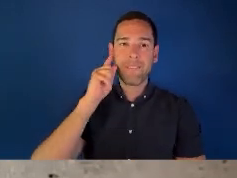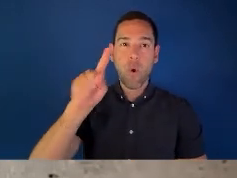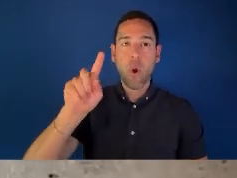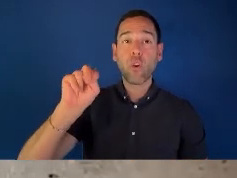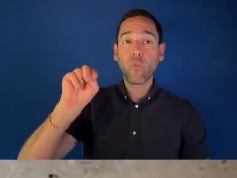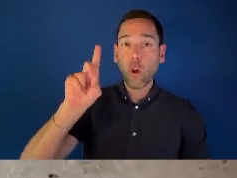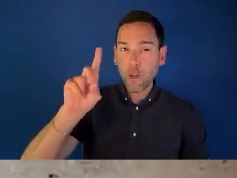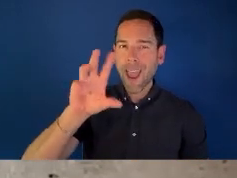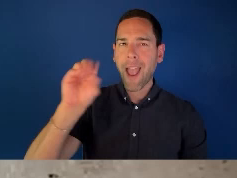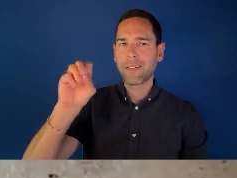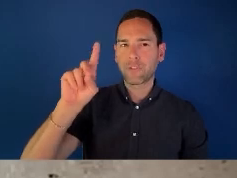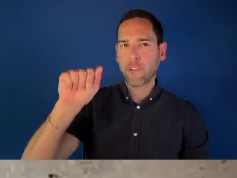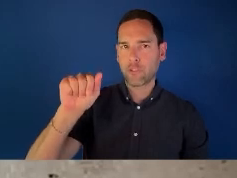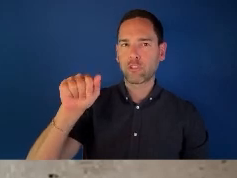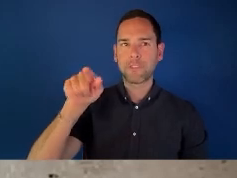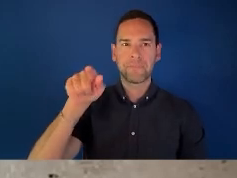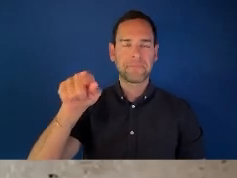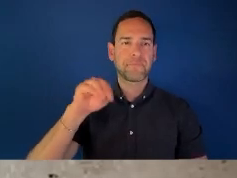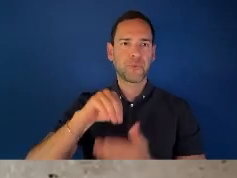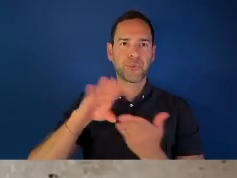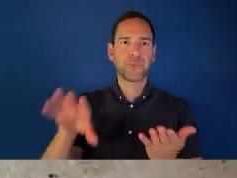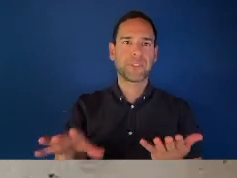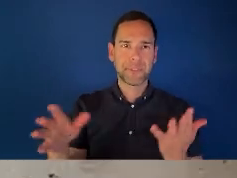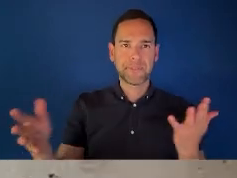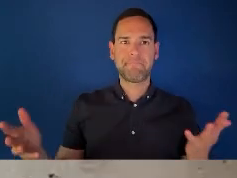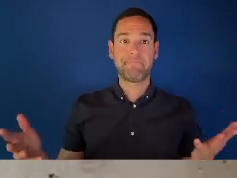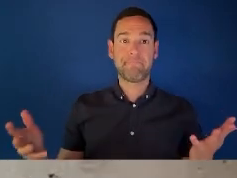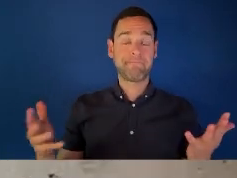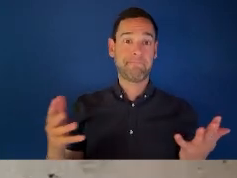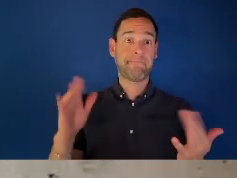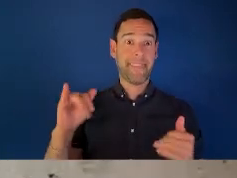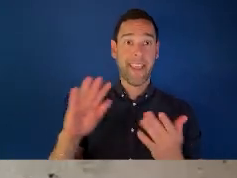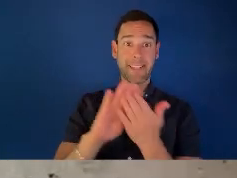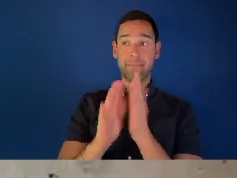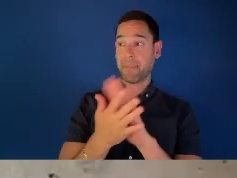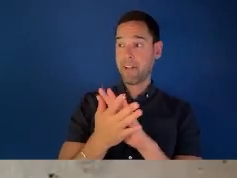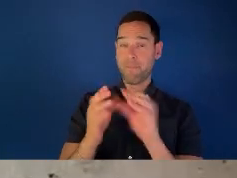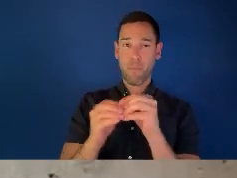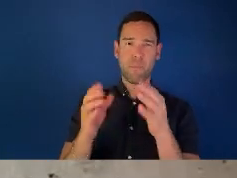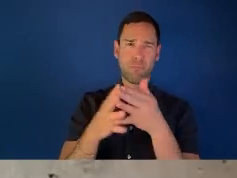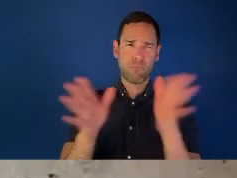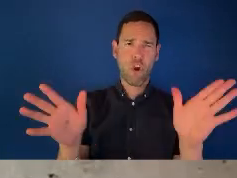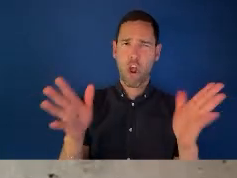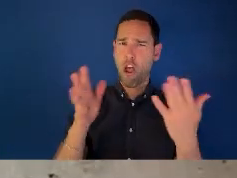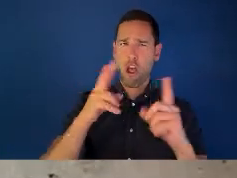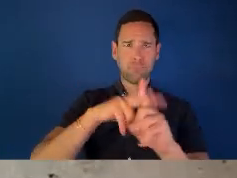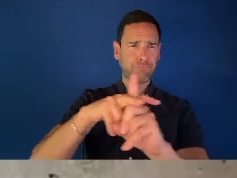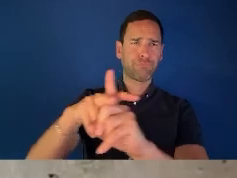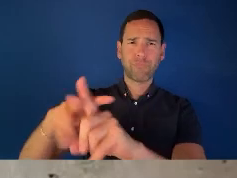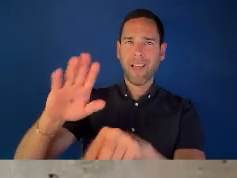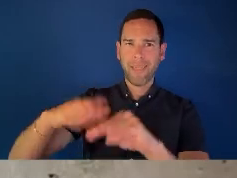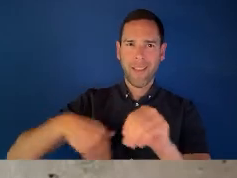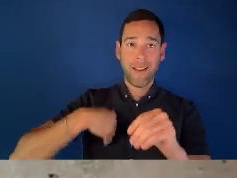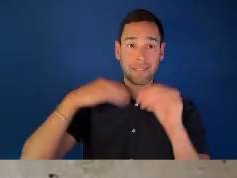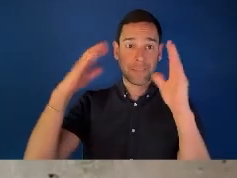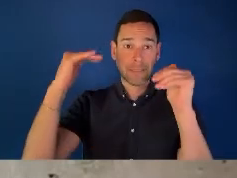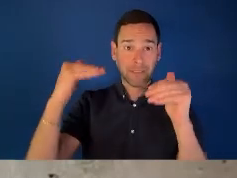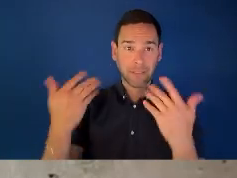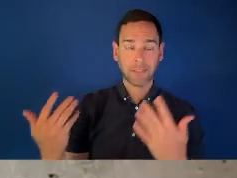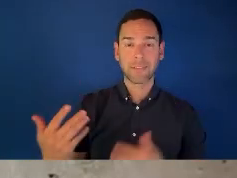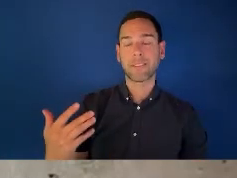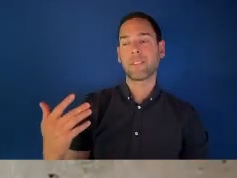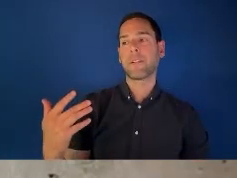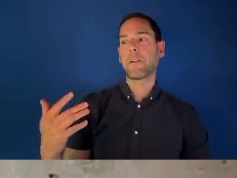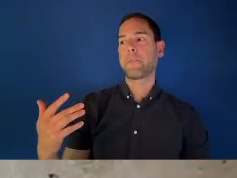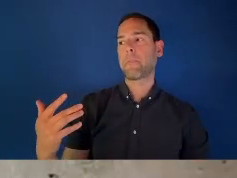applied and what will come of it. But that has been a huge learning process. I mean,